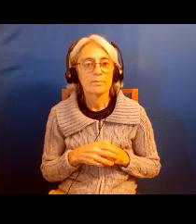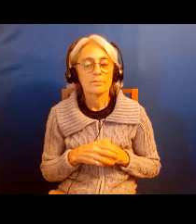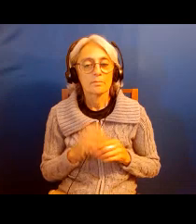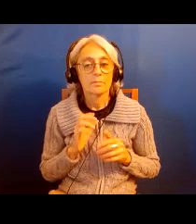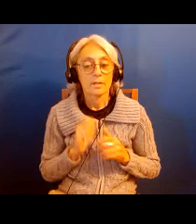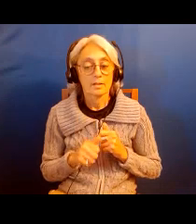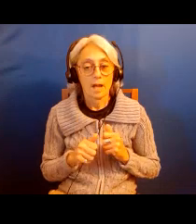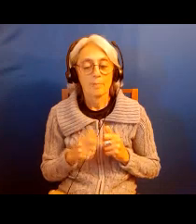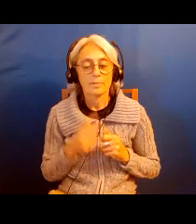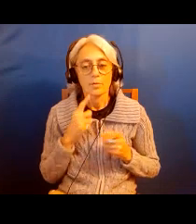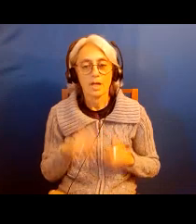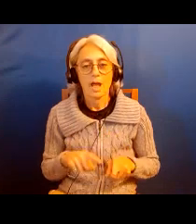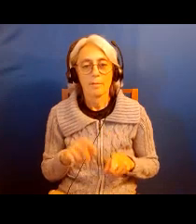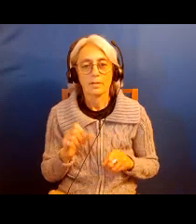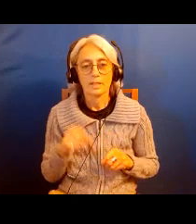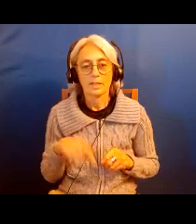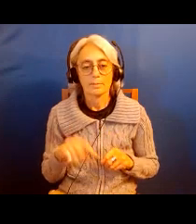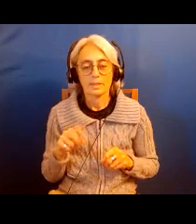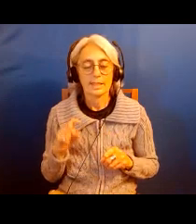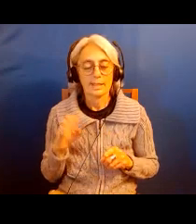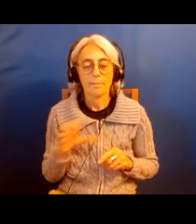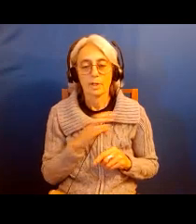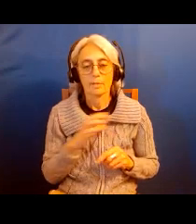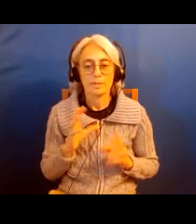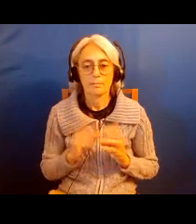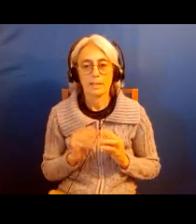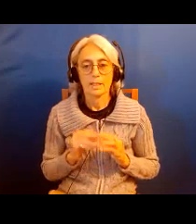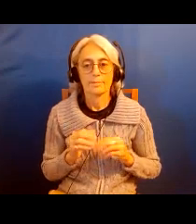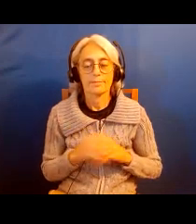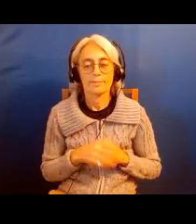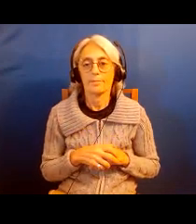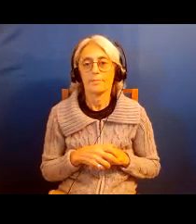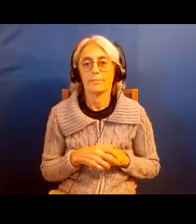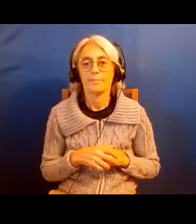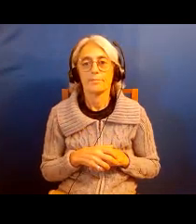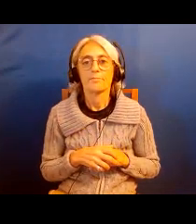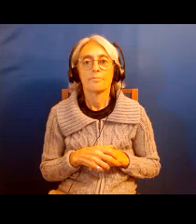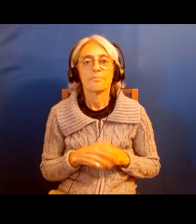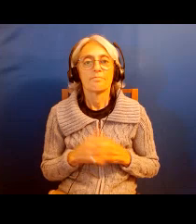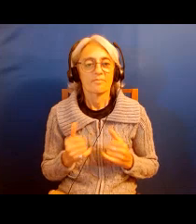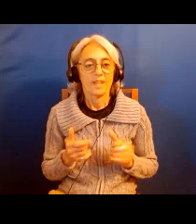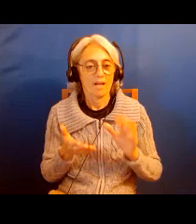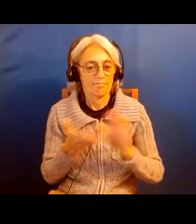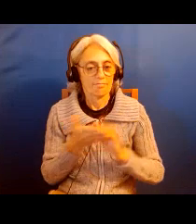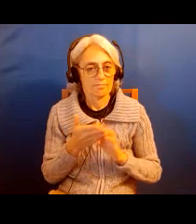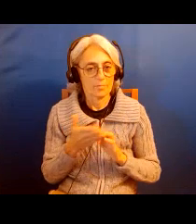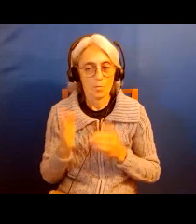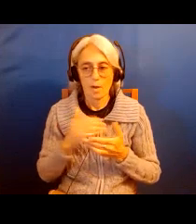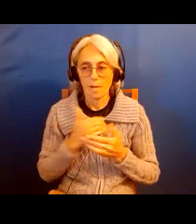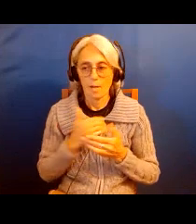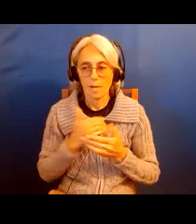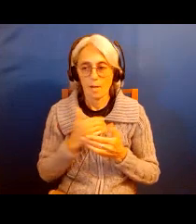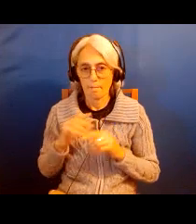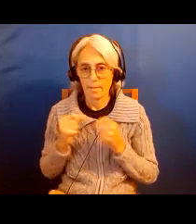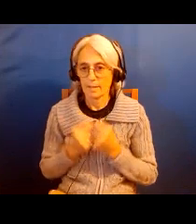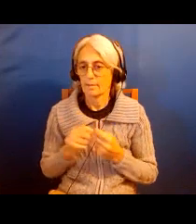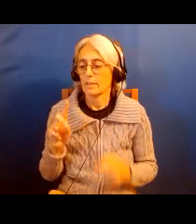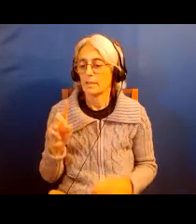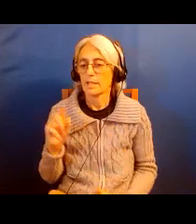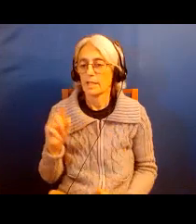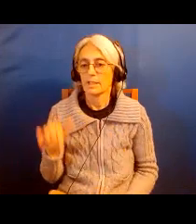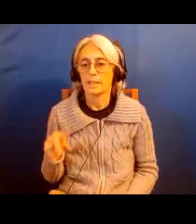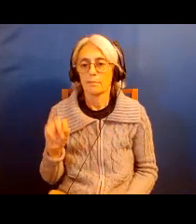Commission meeting. Before I conclude, I would like to acknowledge a fellow member of my team, Destiny Preston,